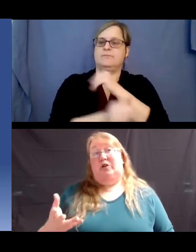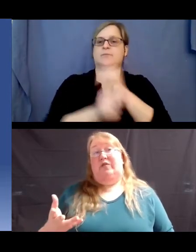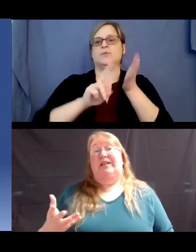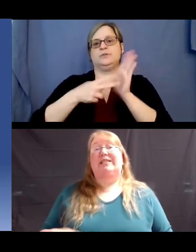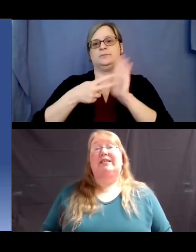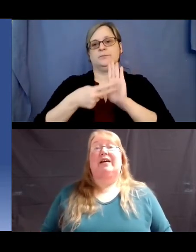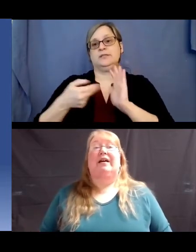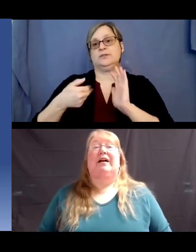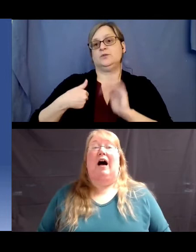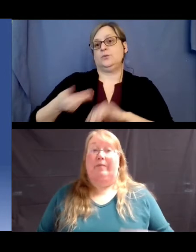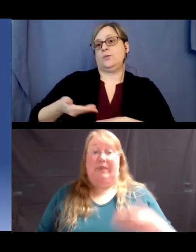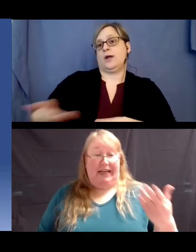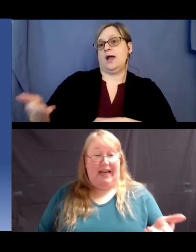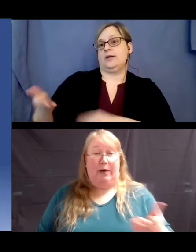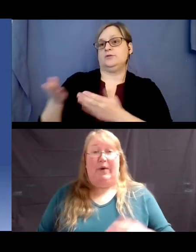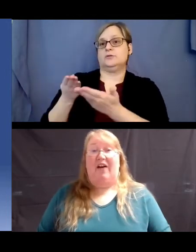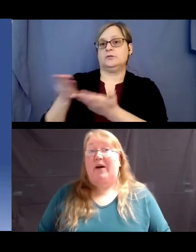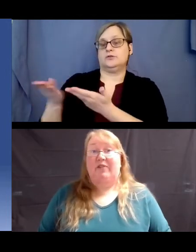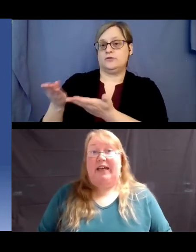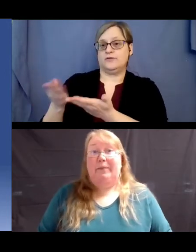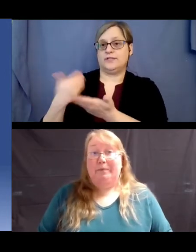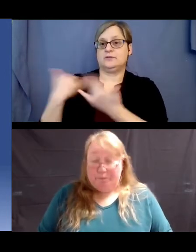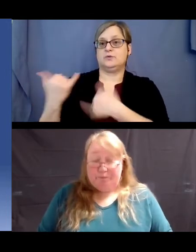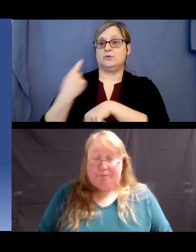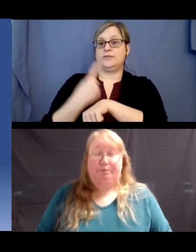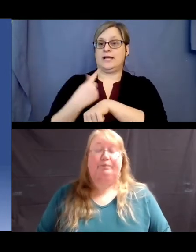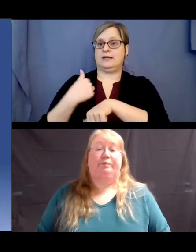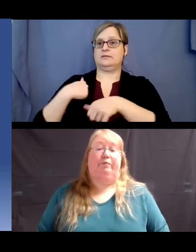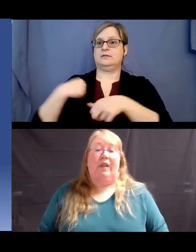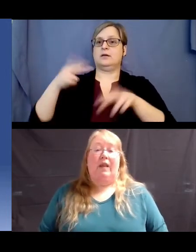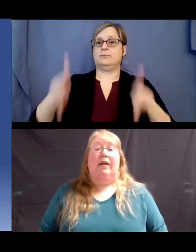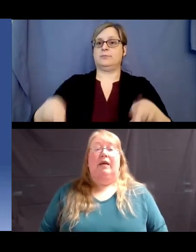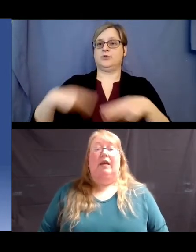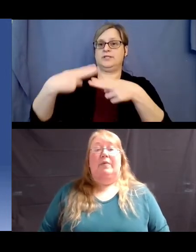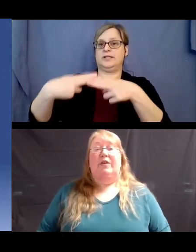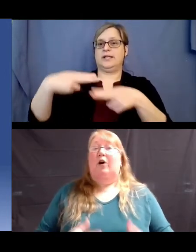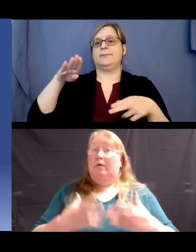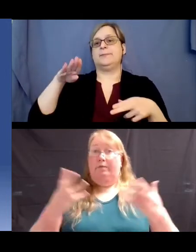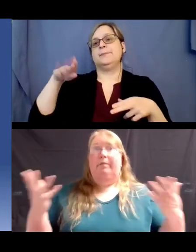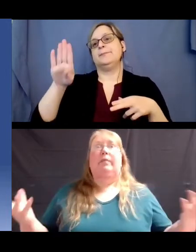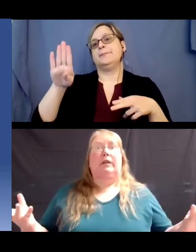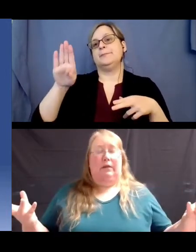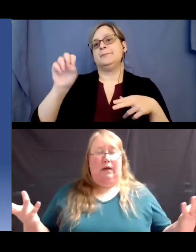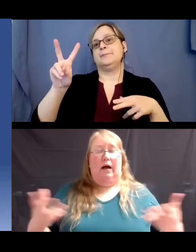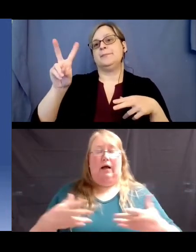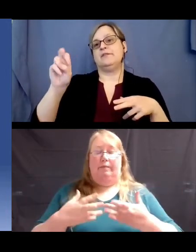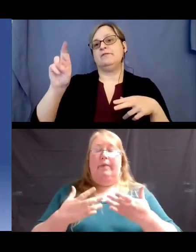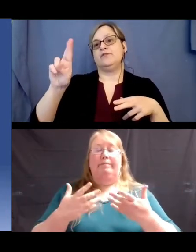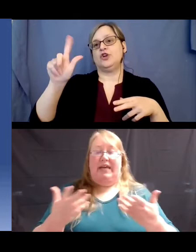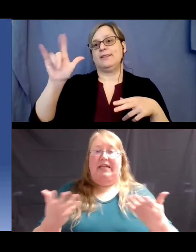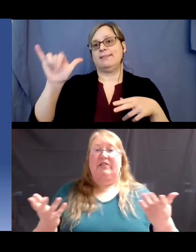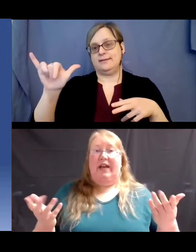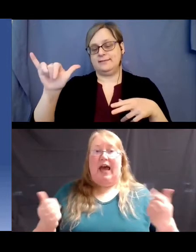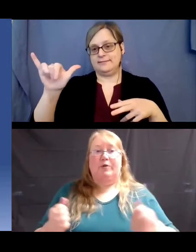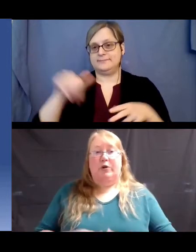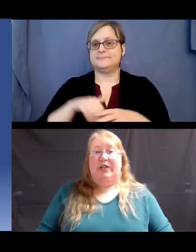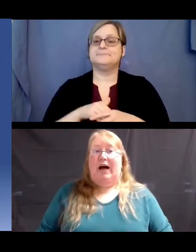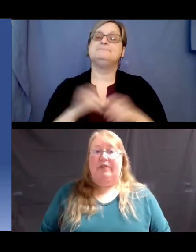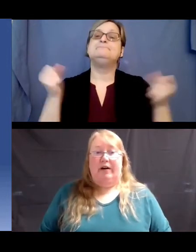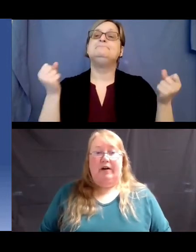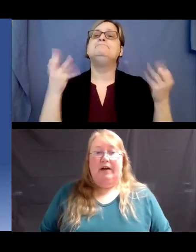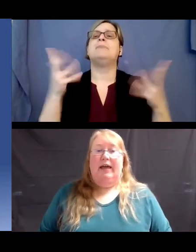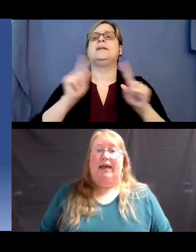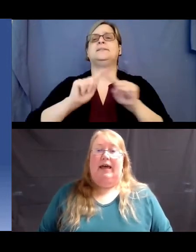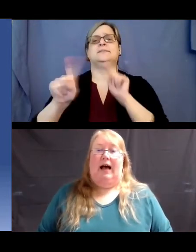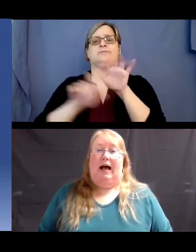caption service, like today we have Beverly. But there are many different captioners out